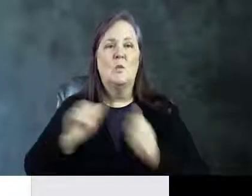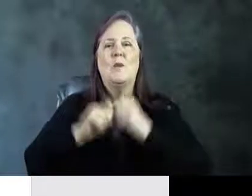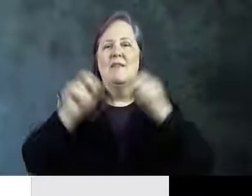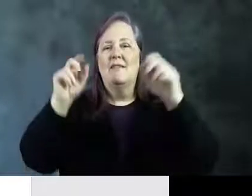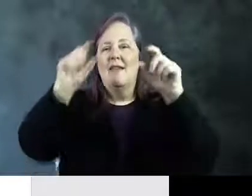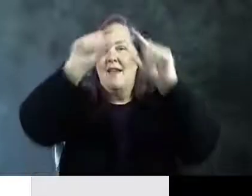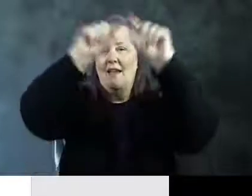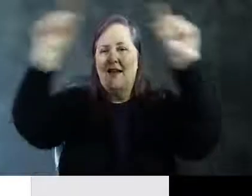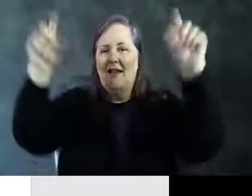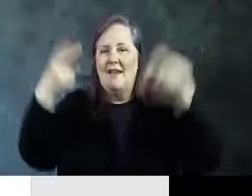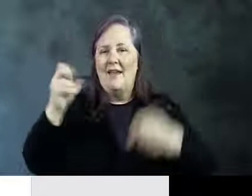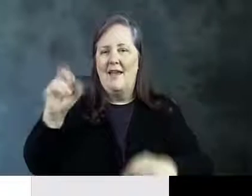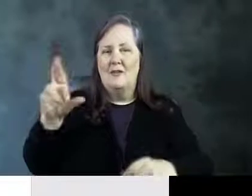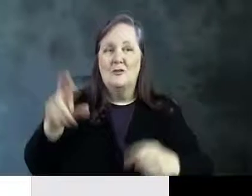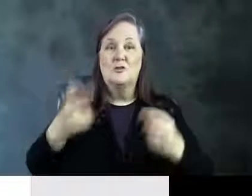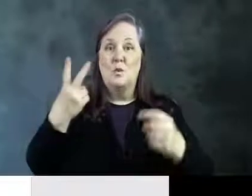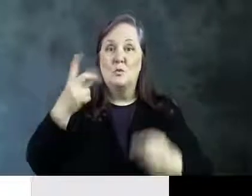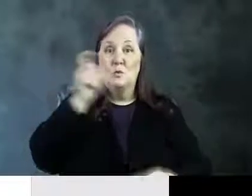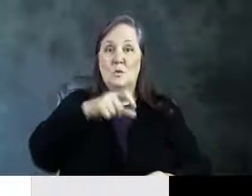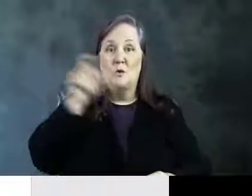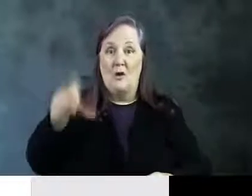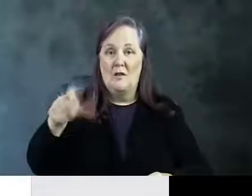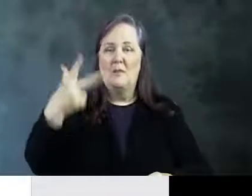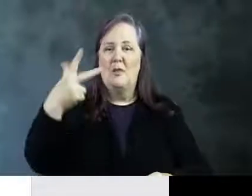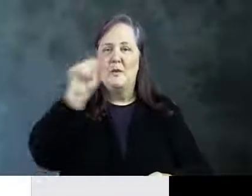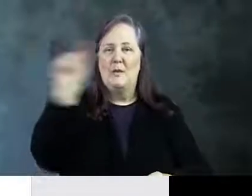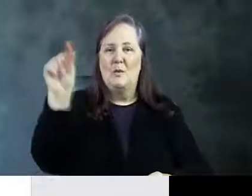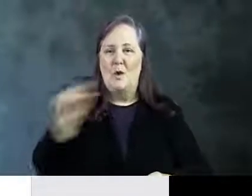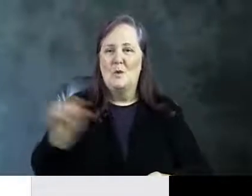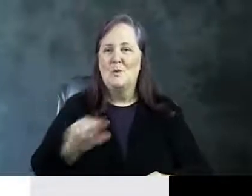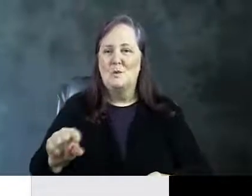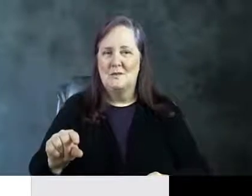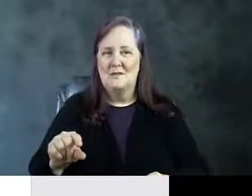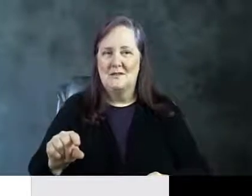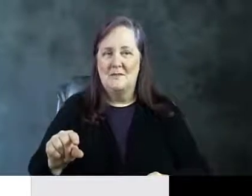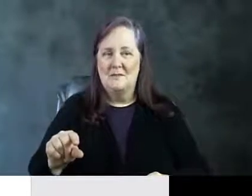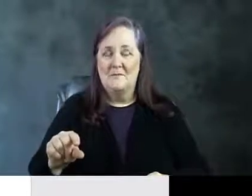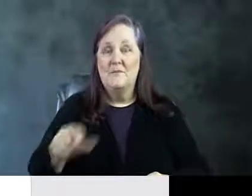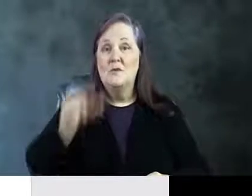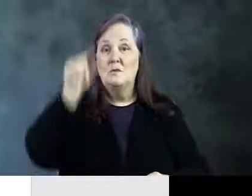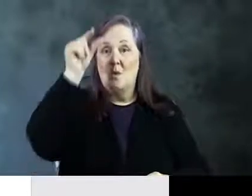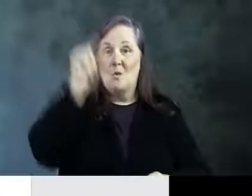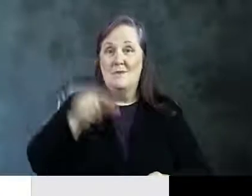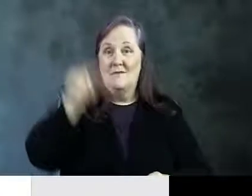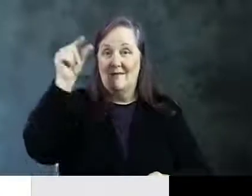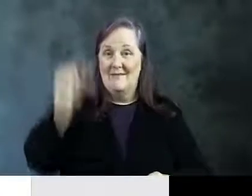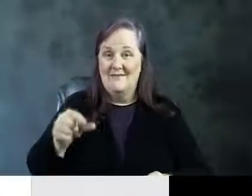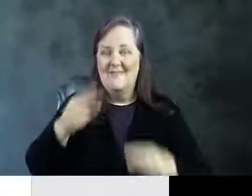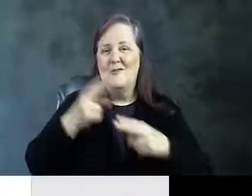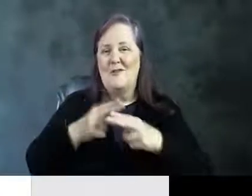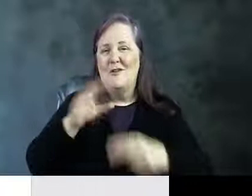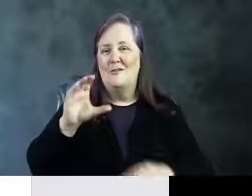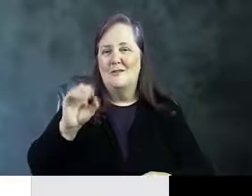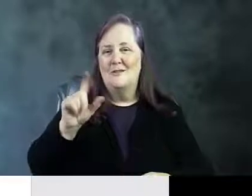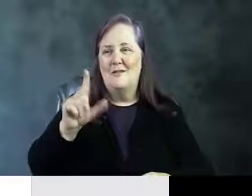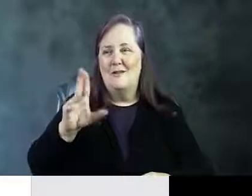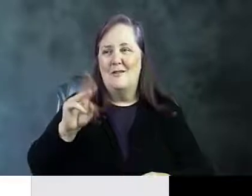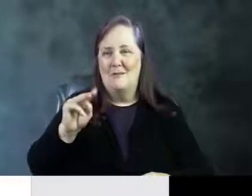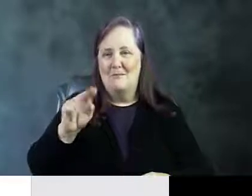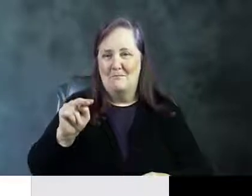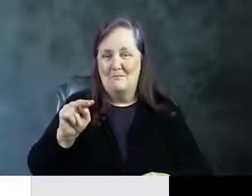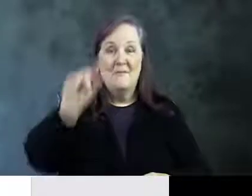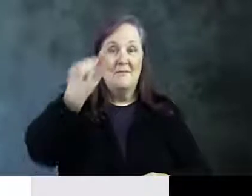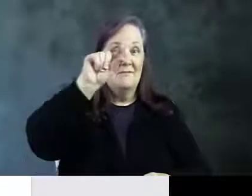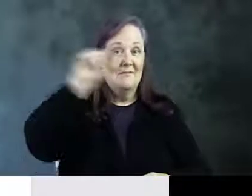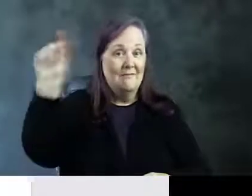I'm going to do 2 columns and 3 rows. And remember, the columns are the ones that go up and down, and the rows are the ones